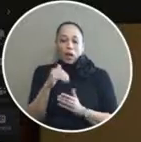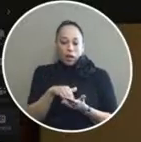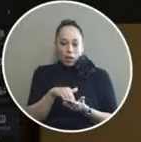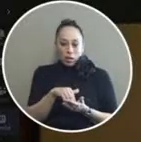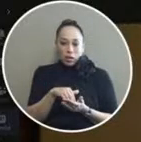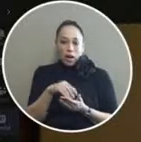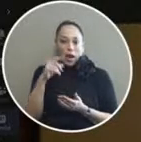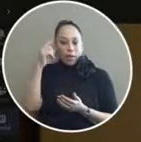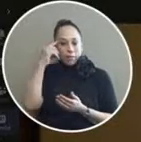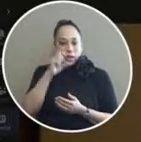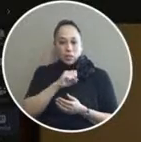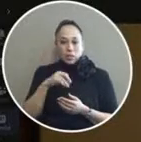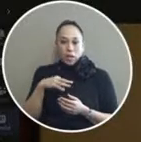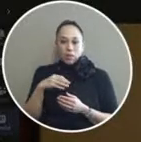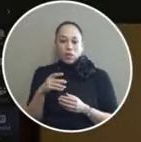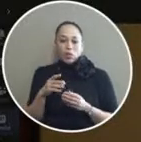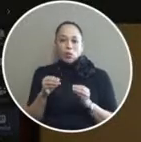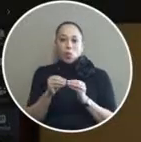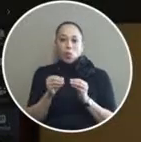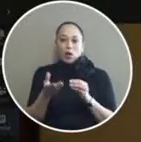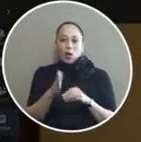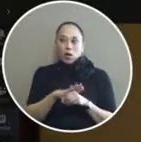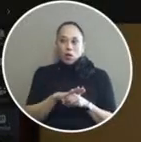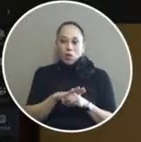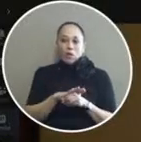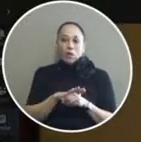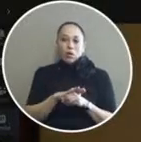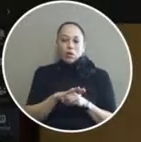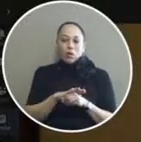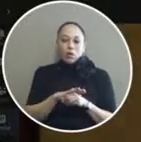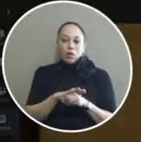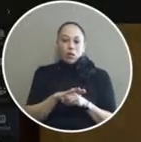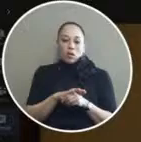again, I think that staff more than adequately covered